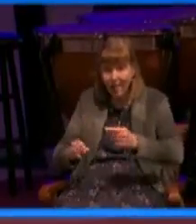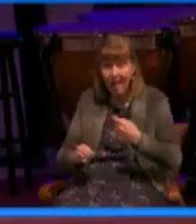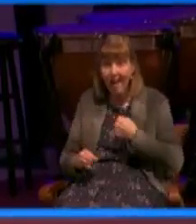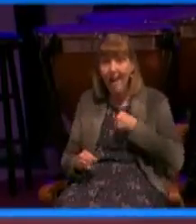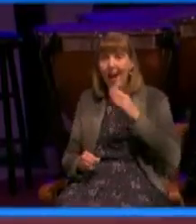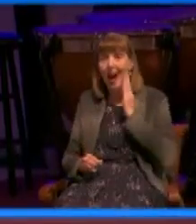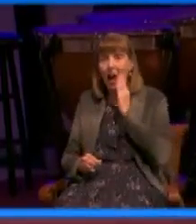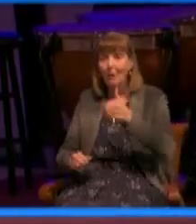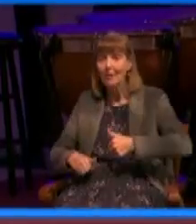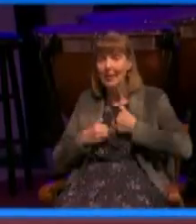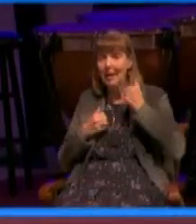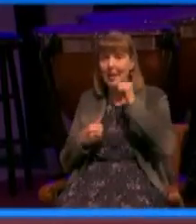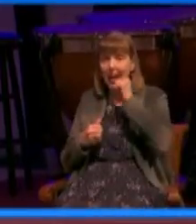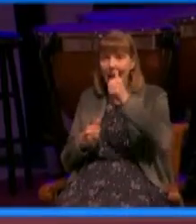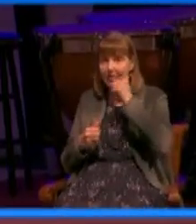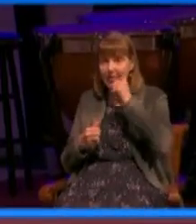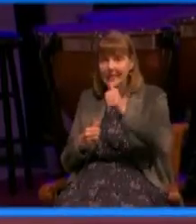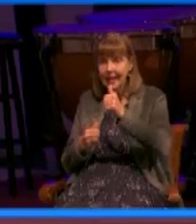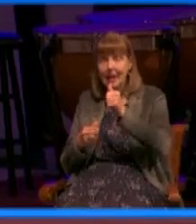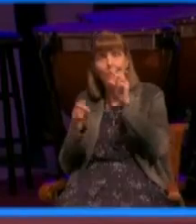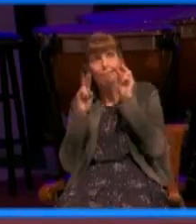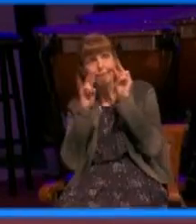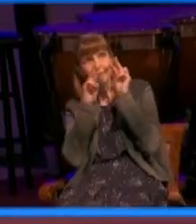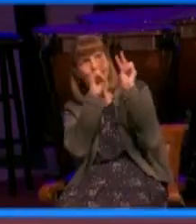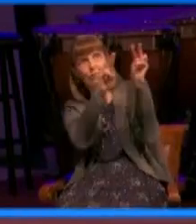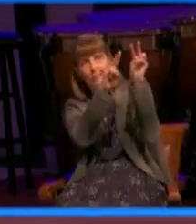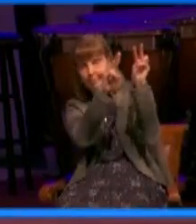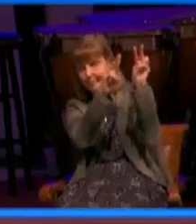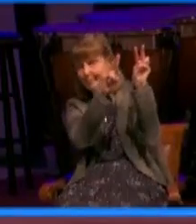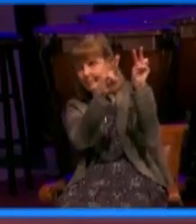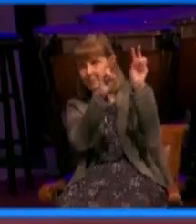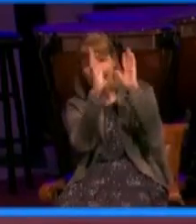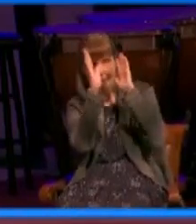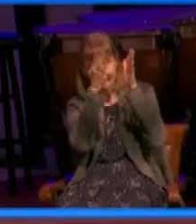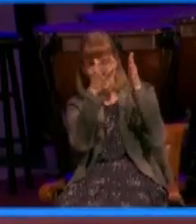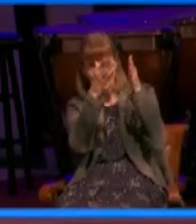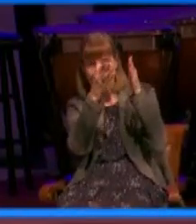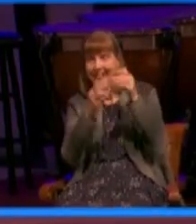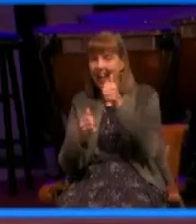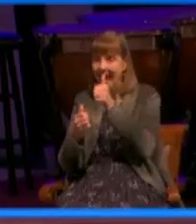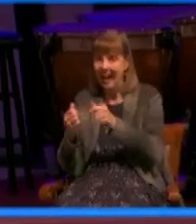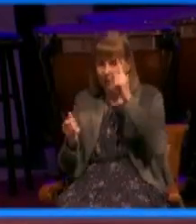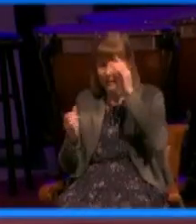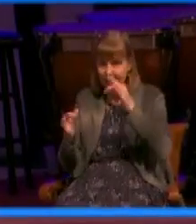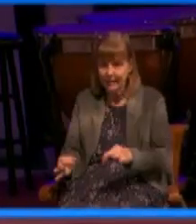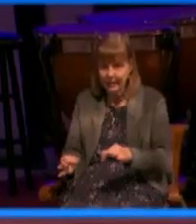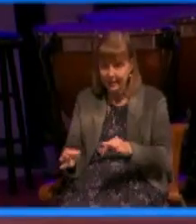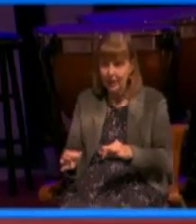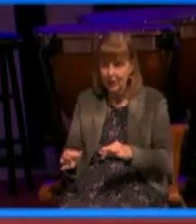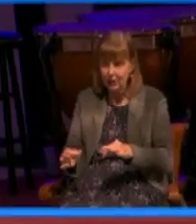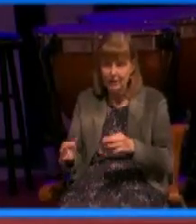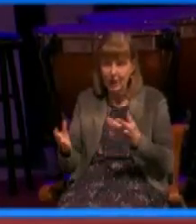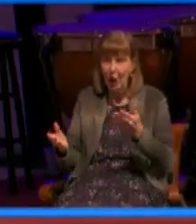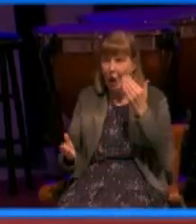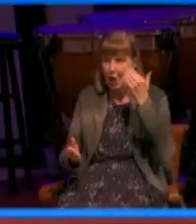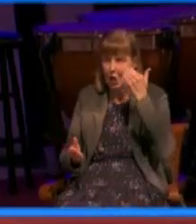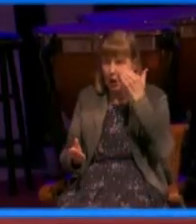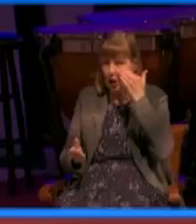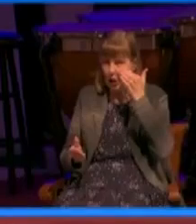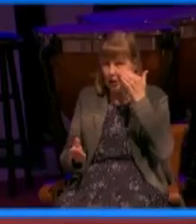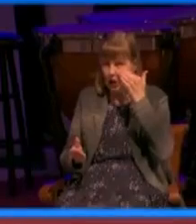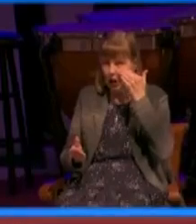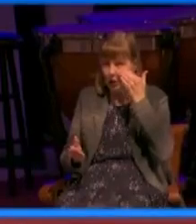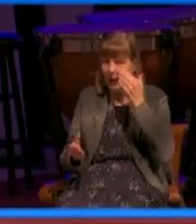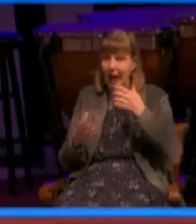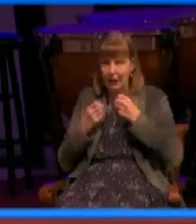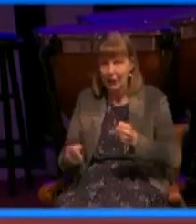with my eyes on him. I will make every decision knowing that I am confidently settled in the promises that he's given me. I will